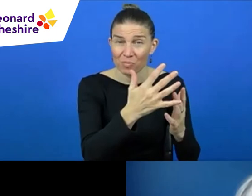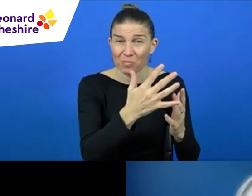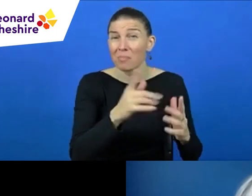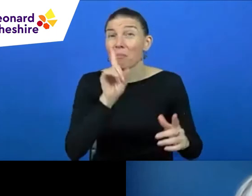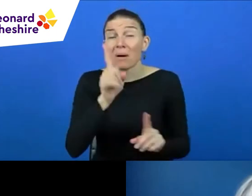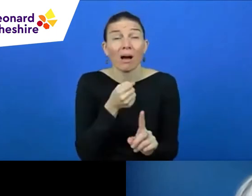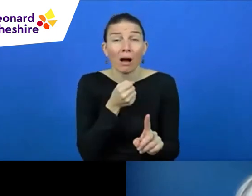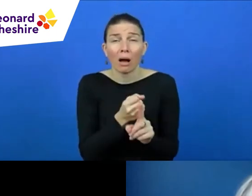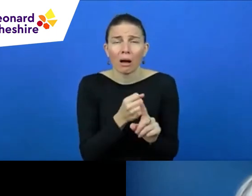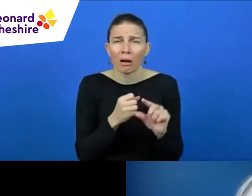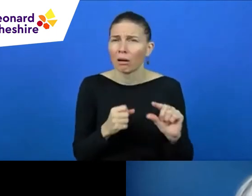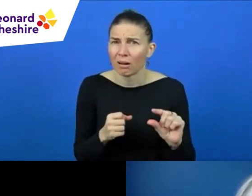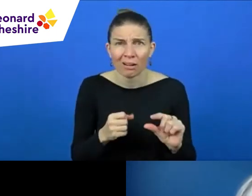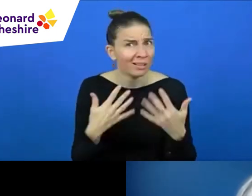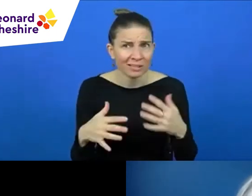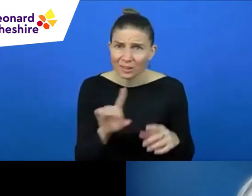know, today,